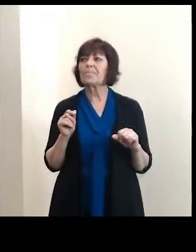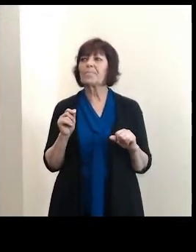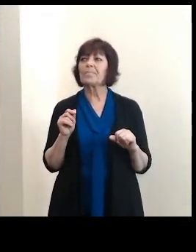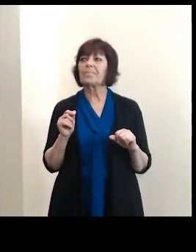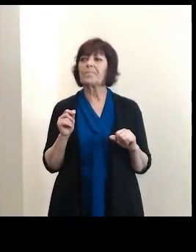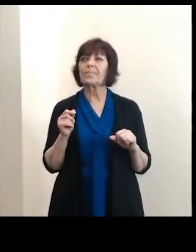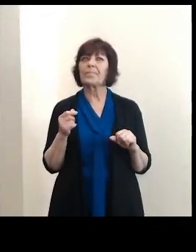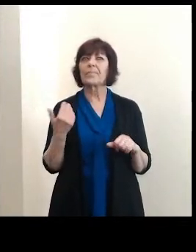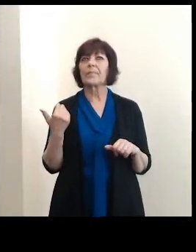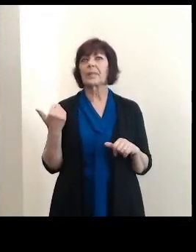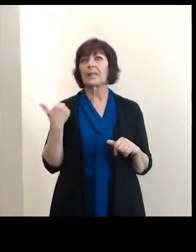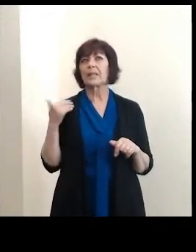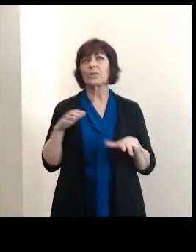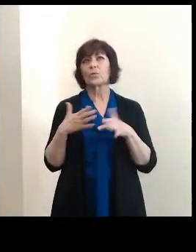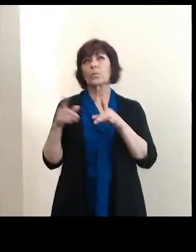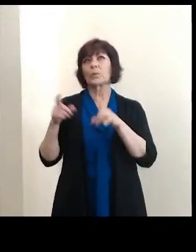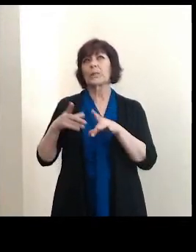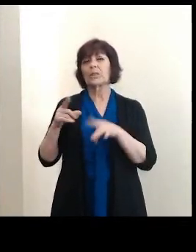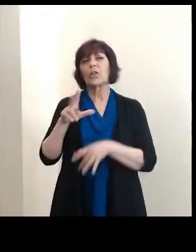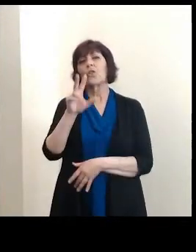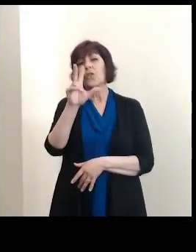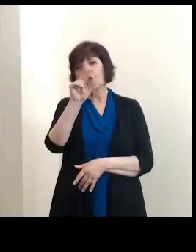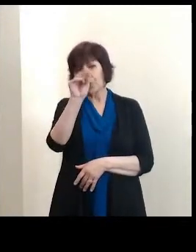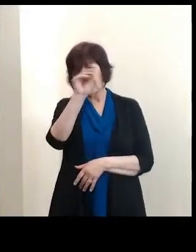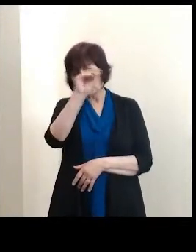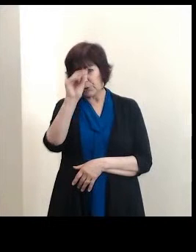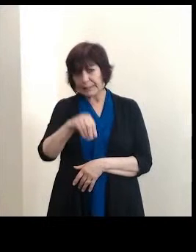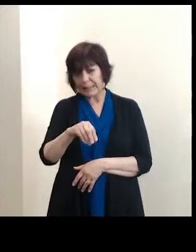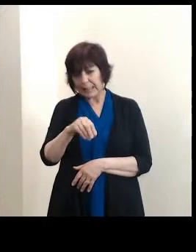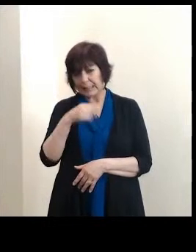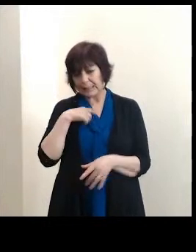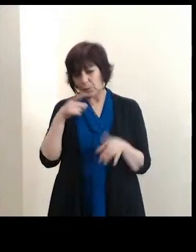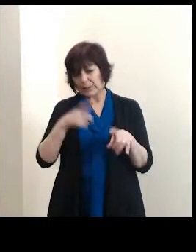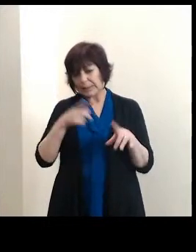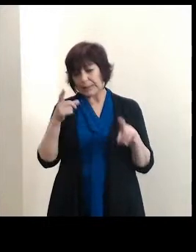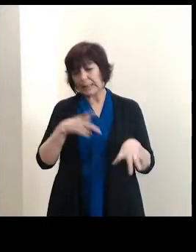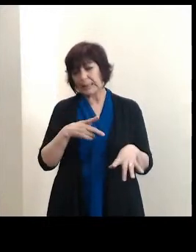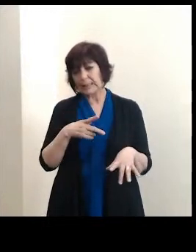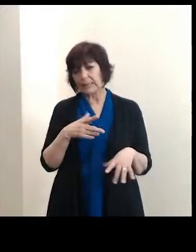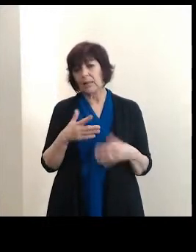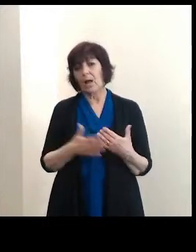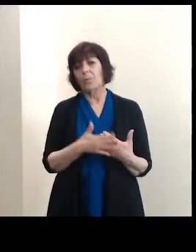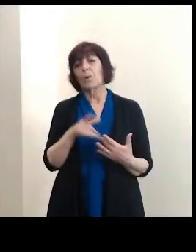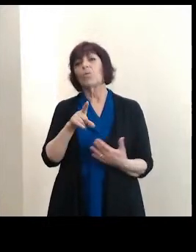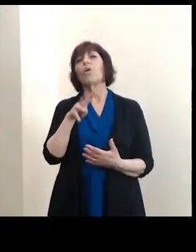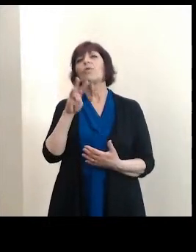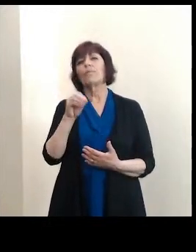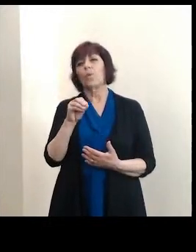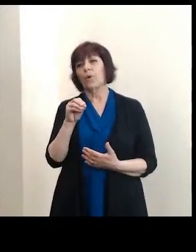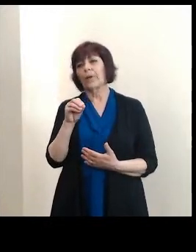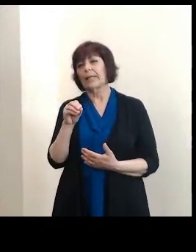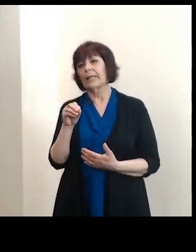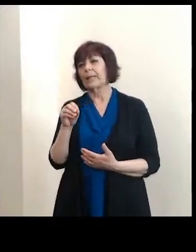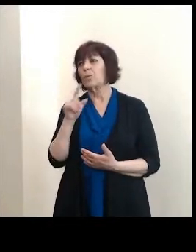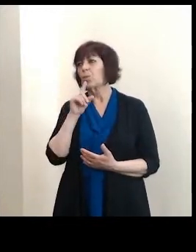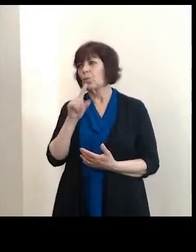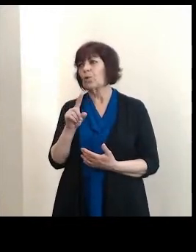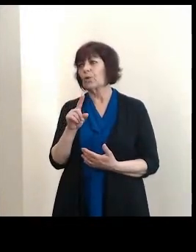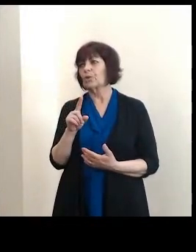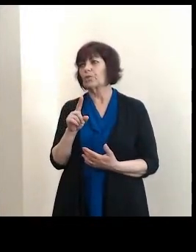were almost 30% of the specimens that were tested. About almost 140 specimens were tested.